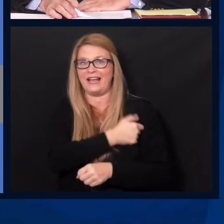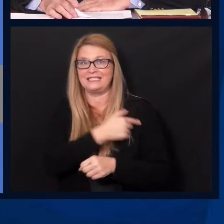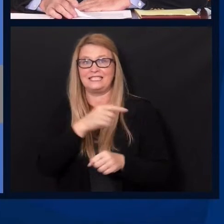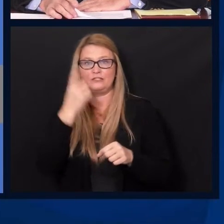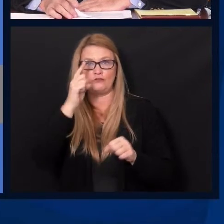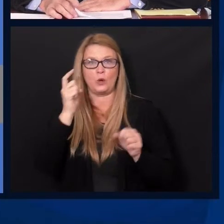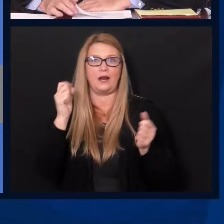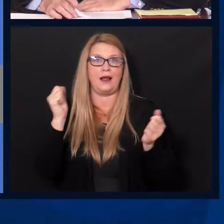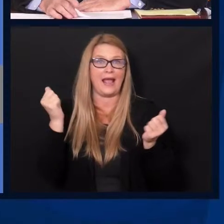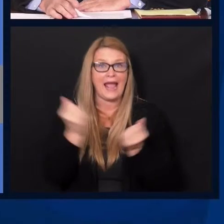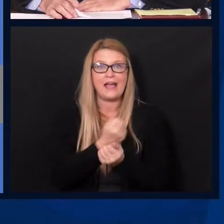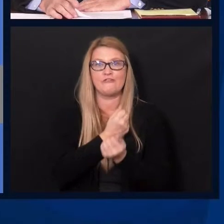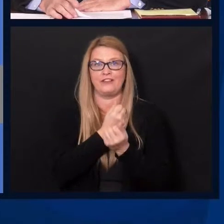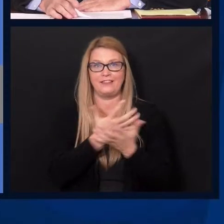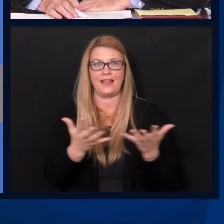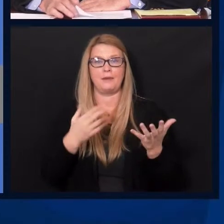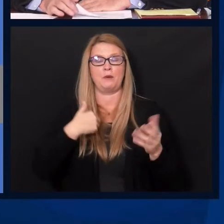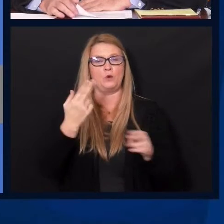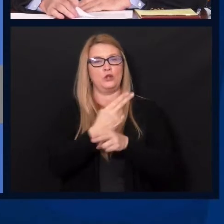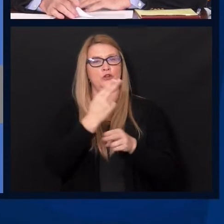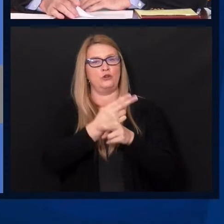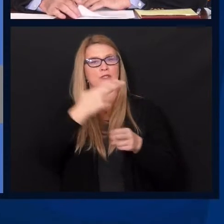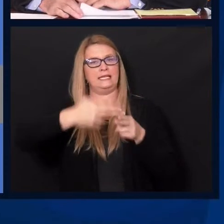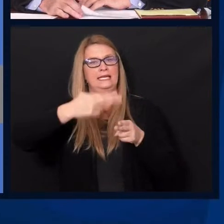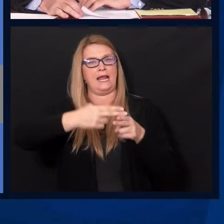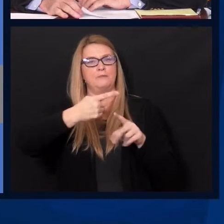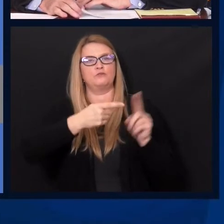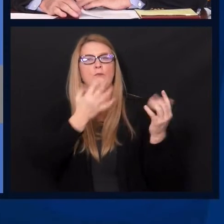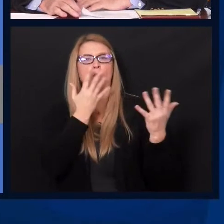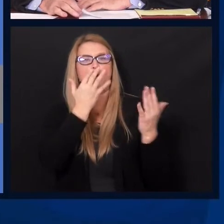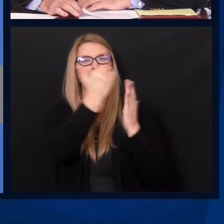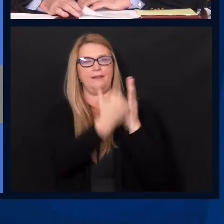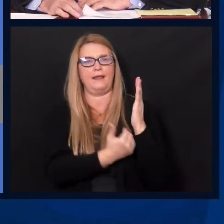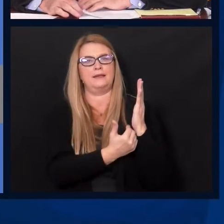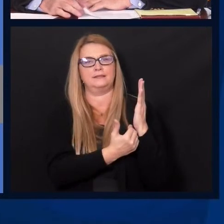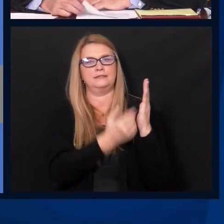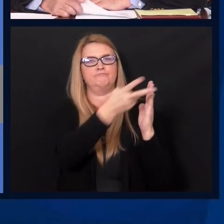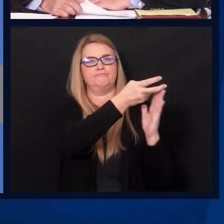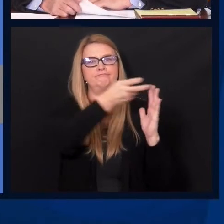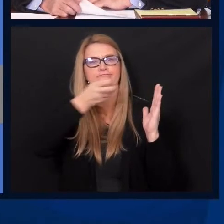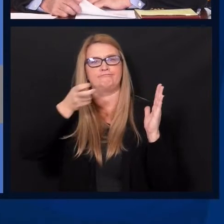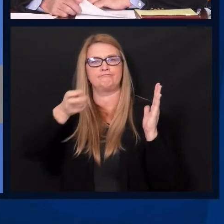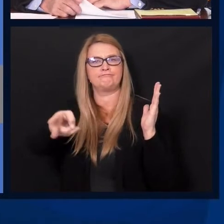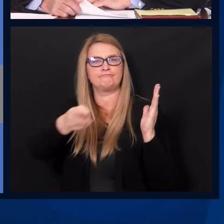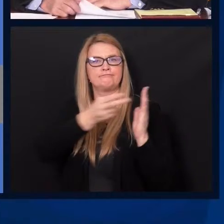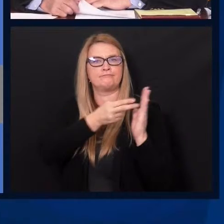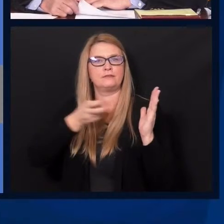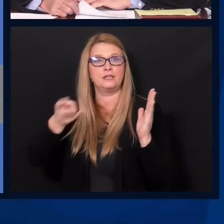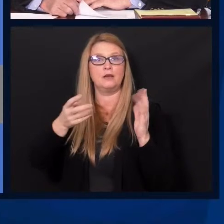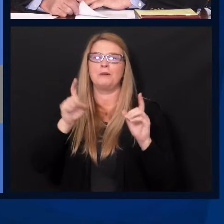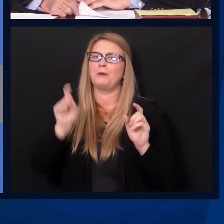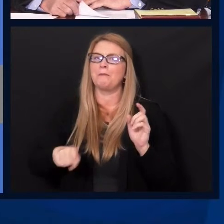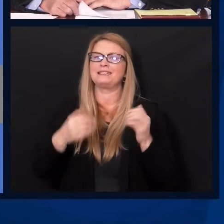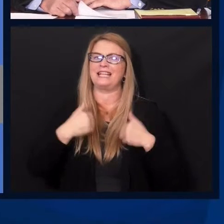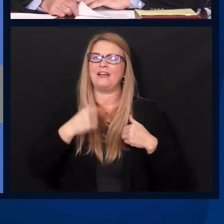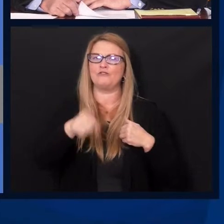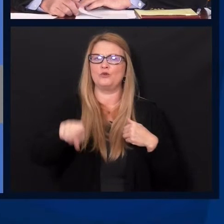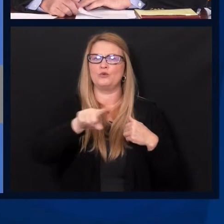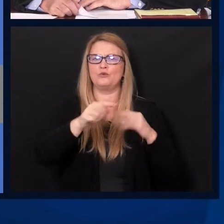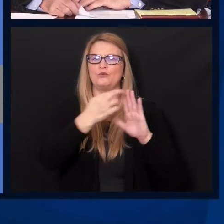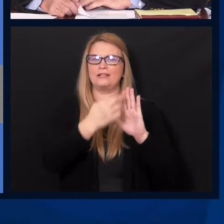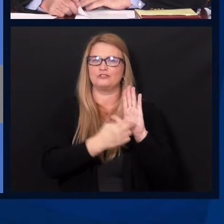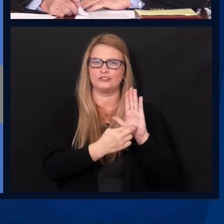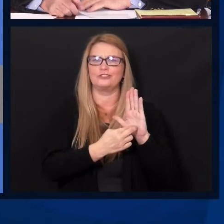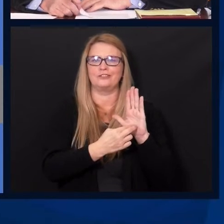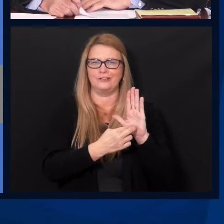but names are being pulled from the wait list, and we got to get you, you know, pre-registered, and we're working really, really